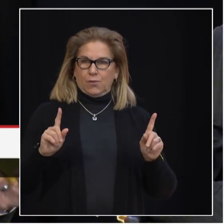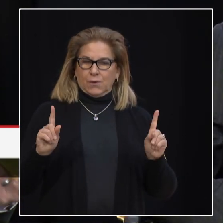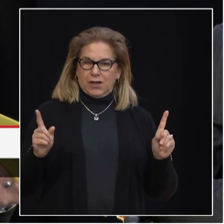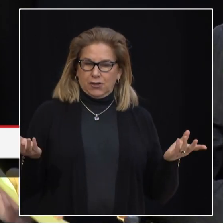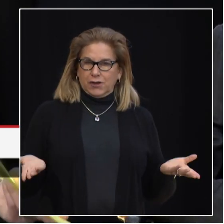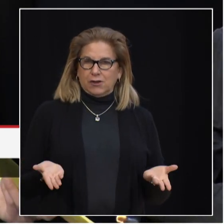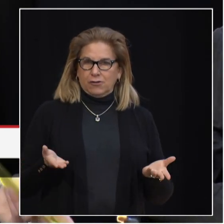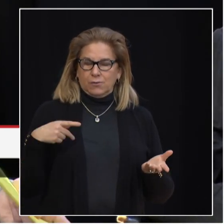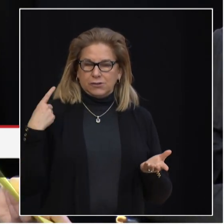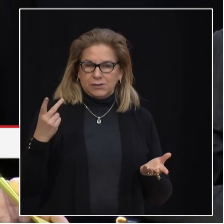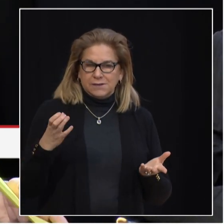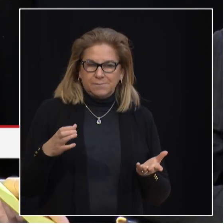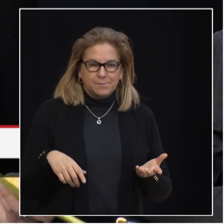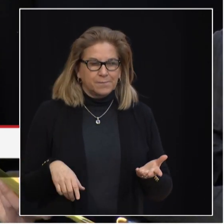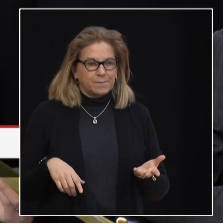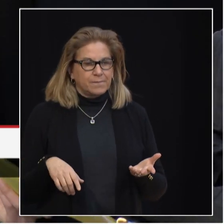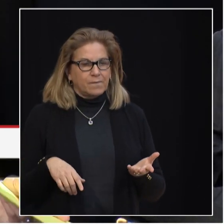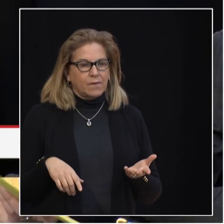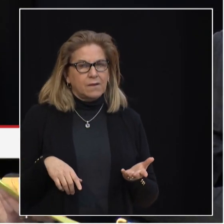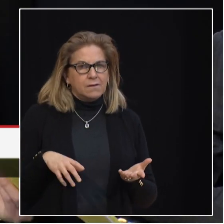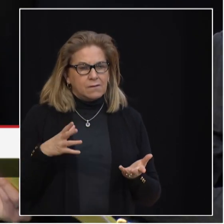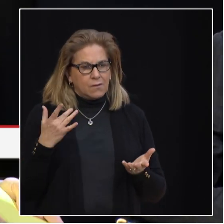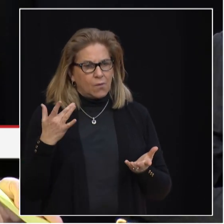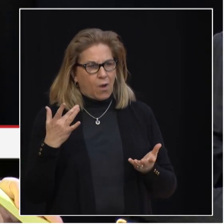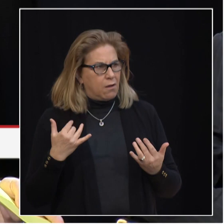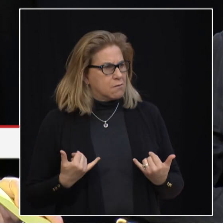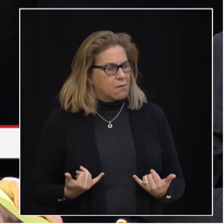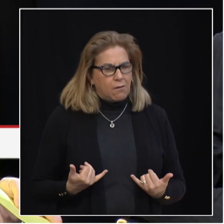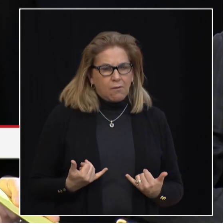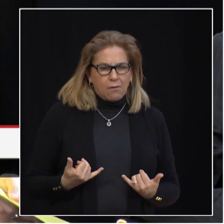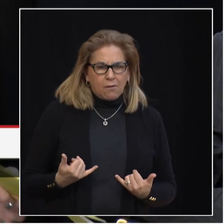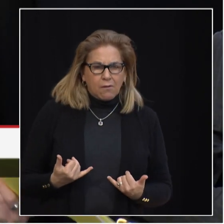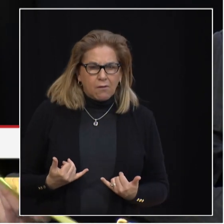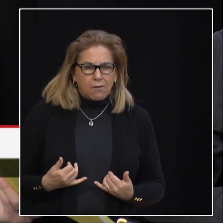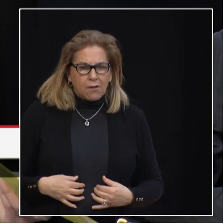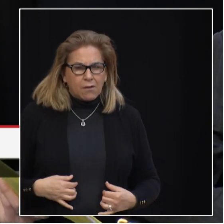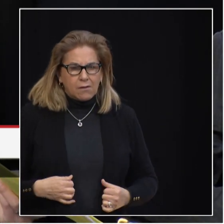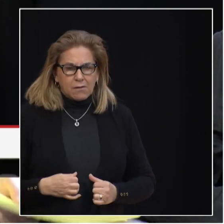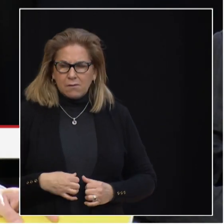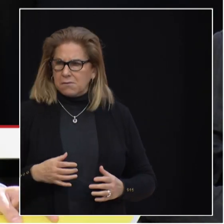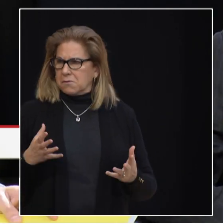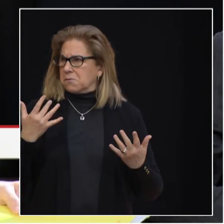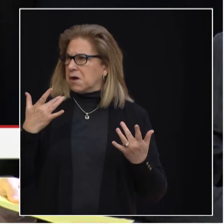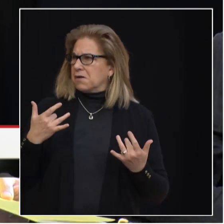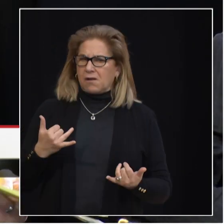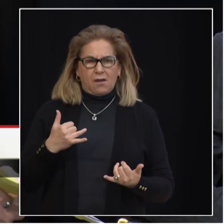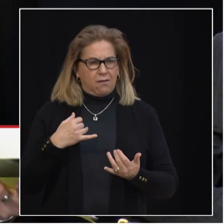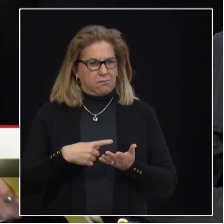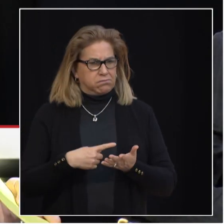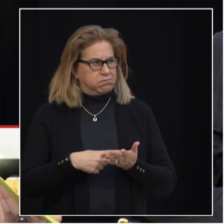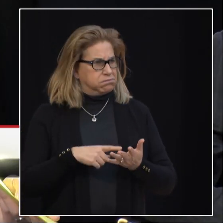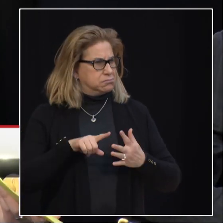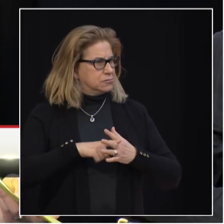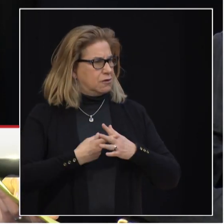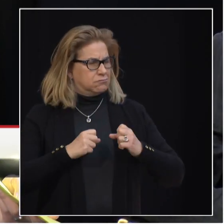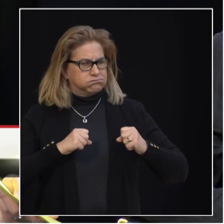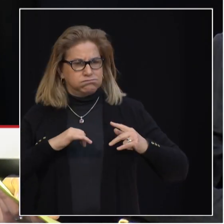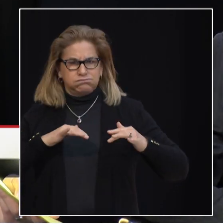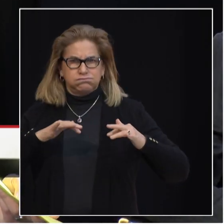on why now? Why does it make sense now to reinvigorate downtown with a little bit more